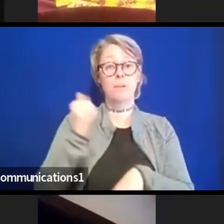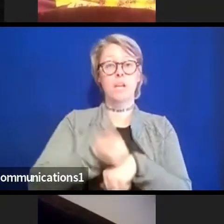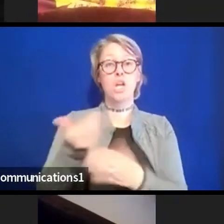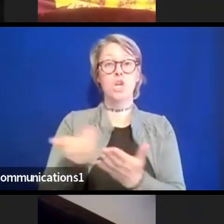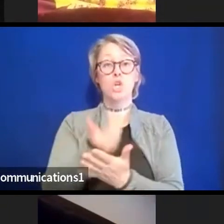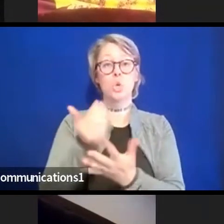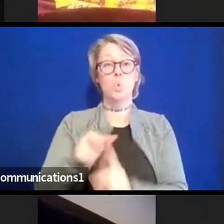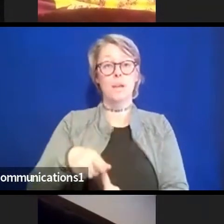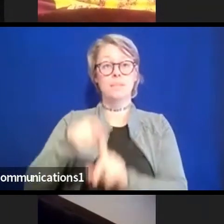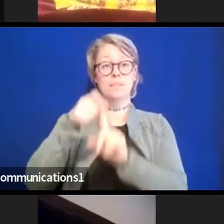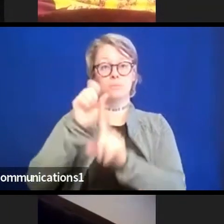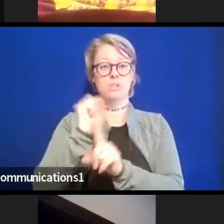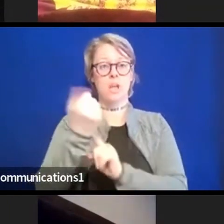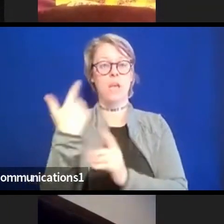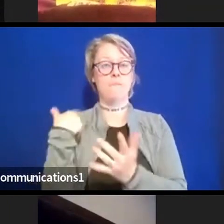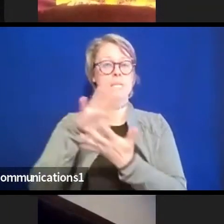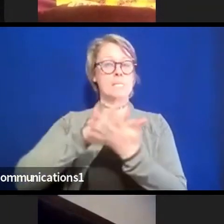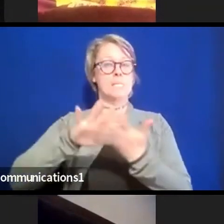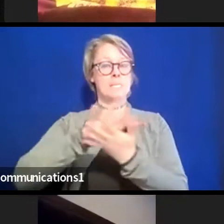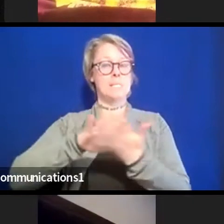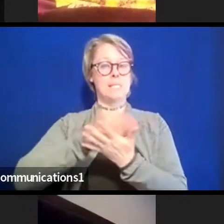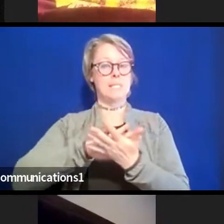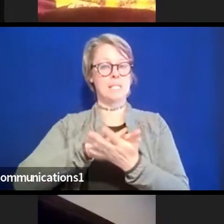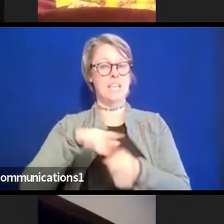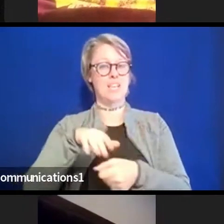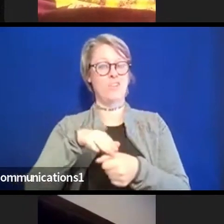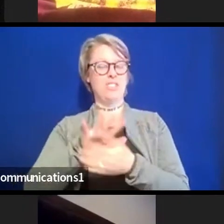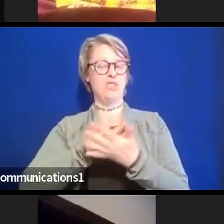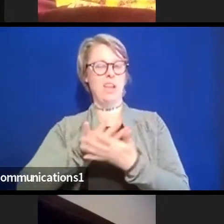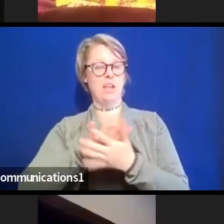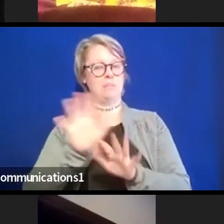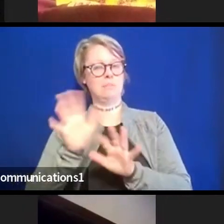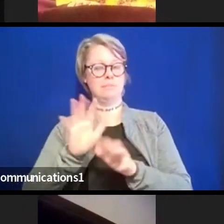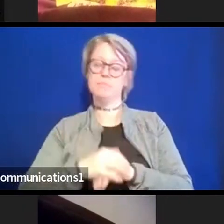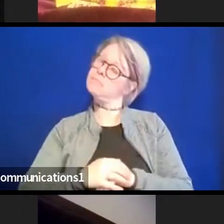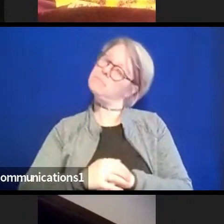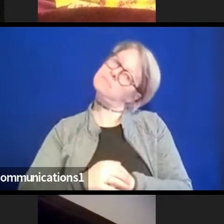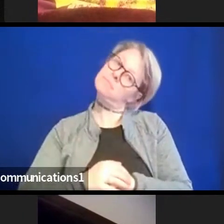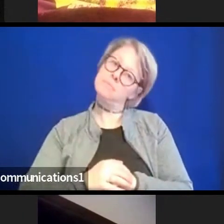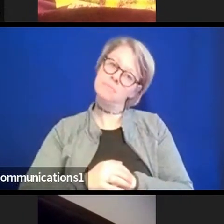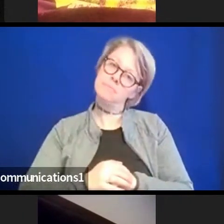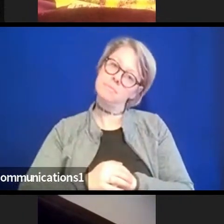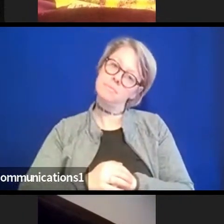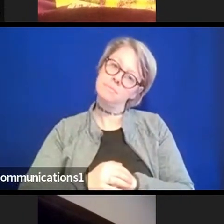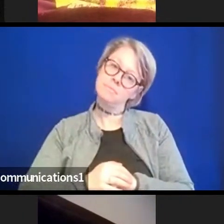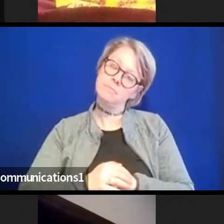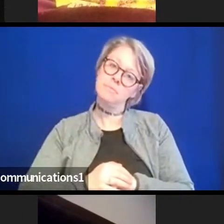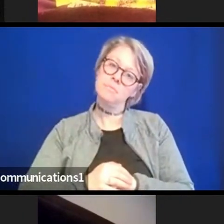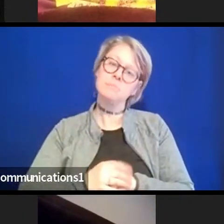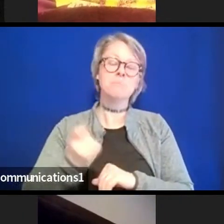some gray territory, but mostly people thought it was probably